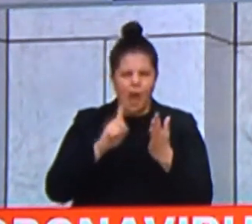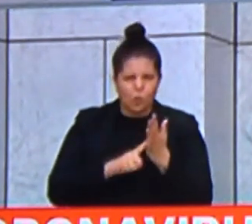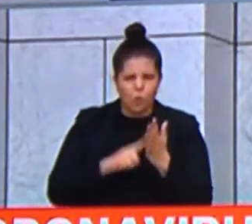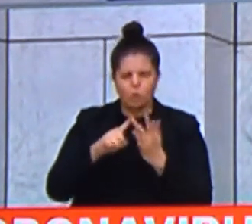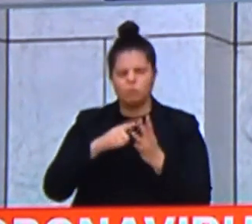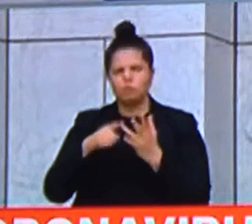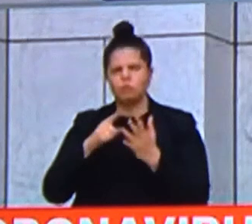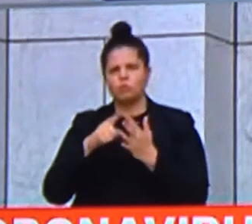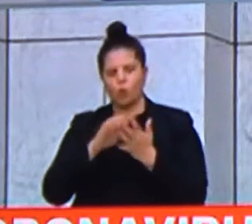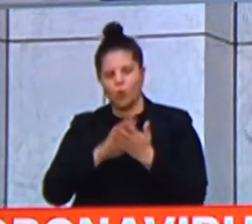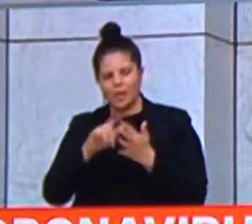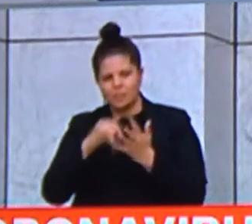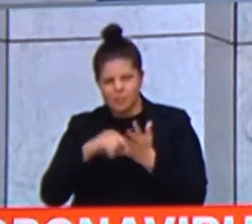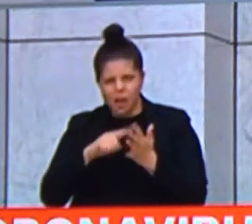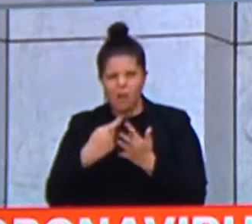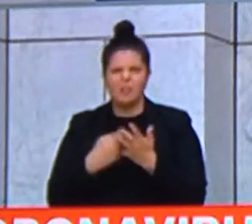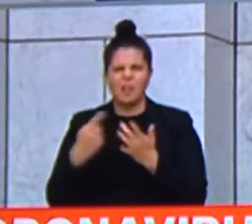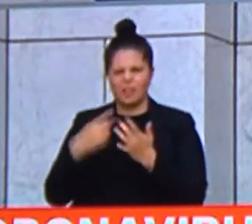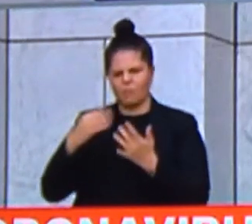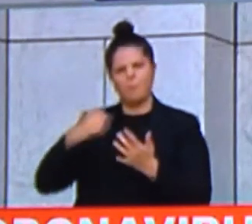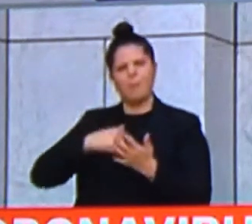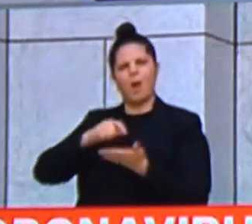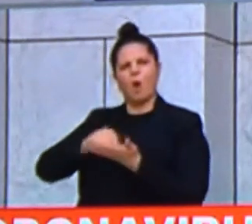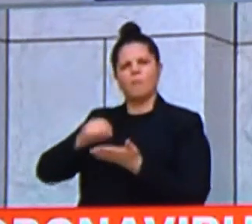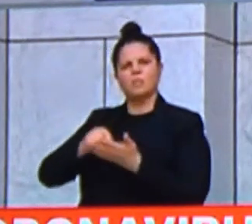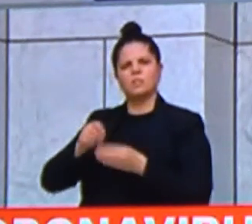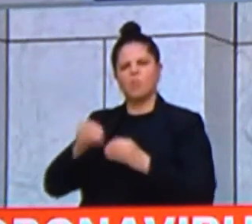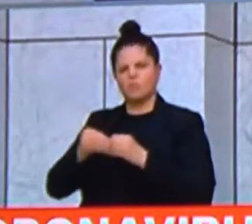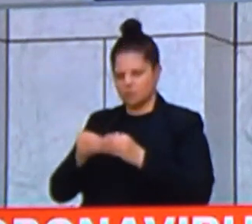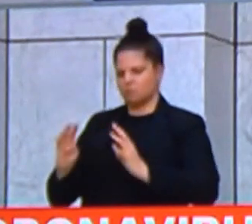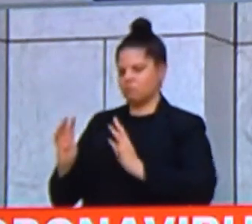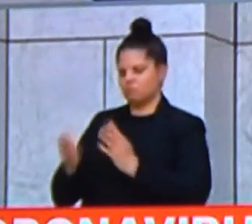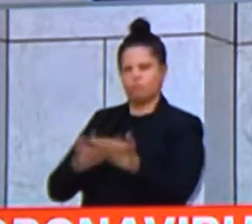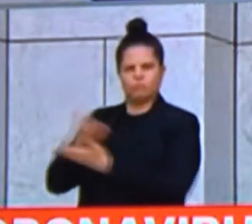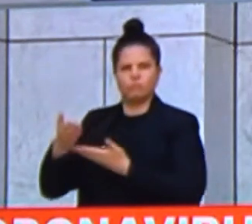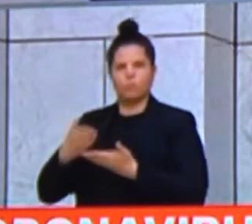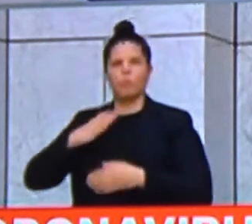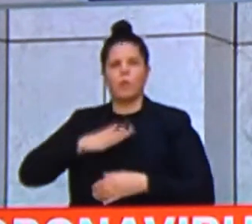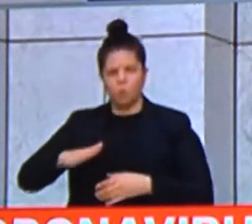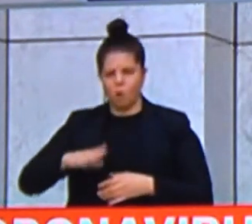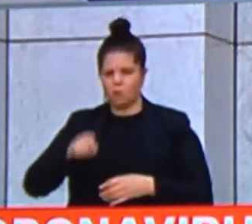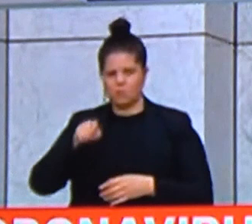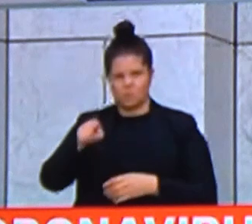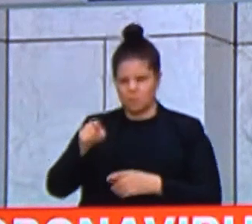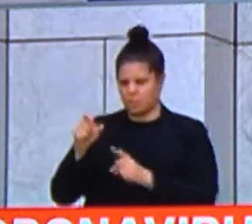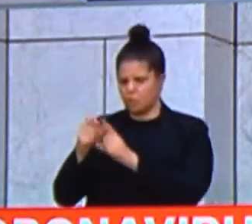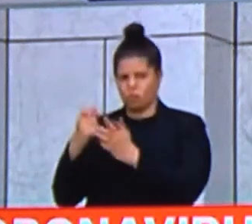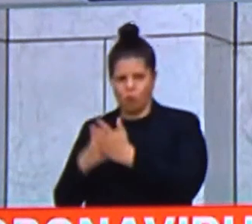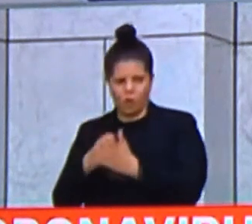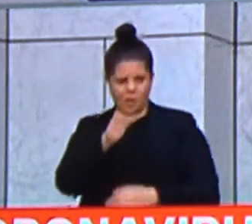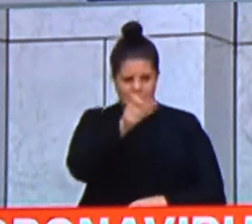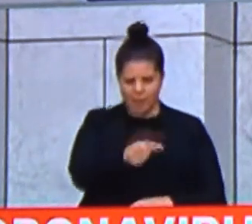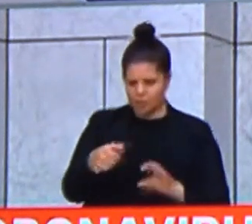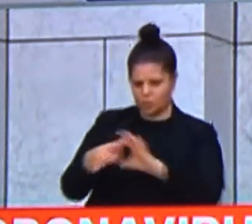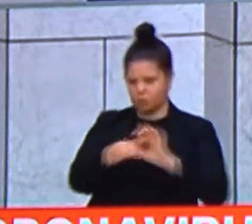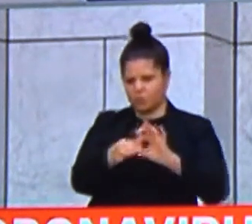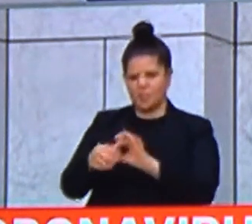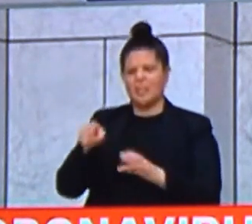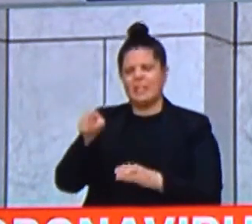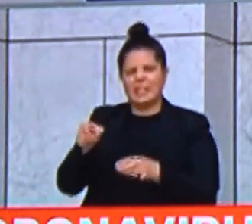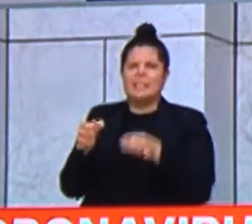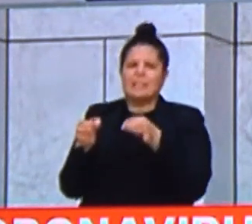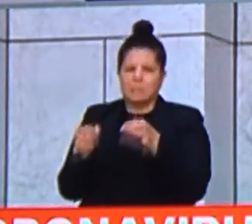countries, they're not really directly comparable to Australia. I mean, you have to use them for the purposes of getting some